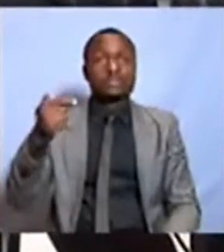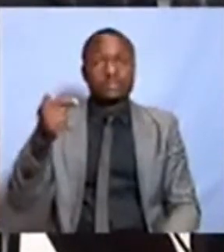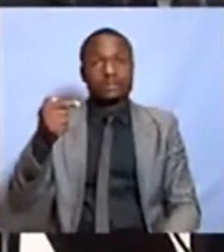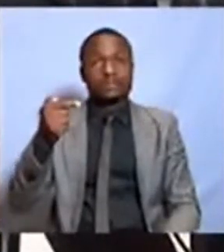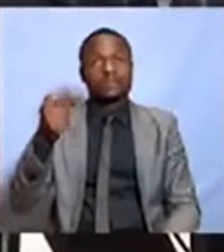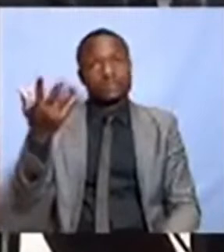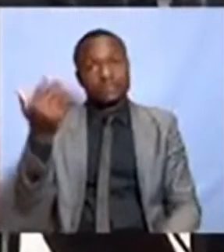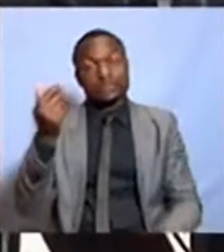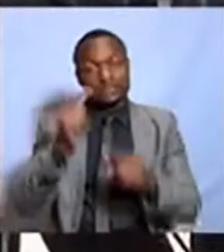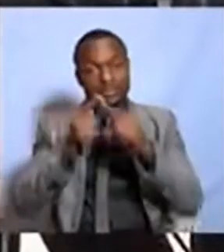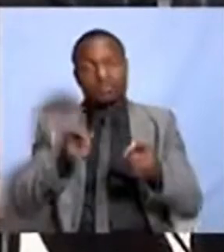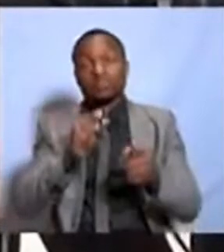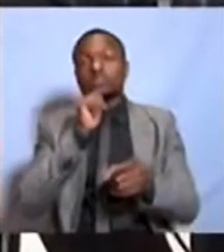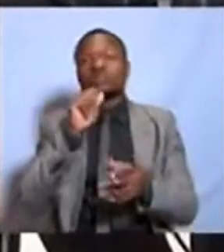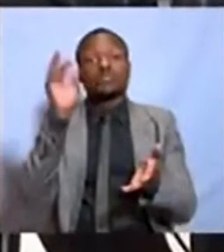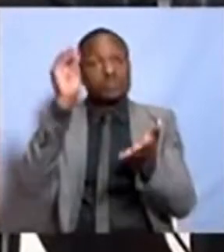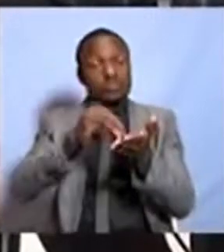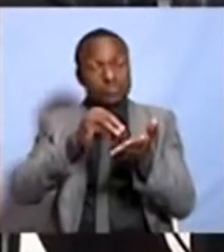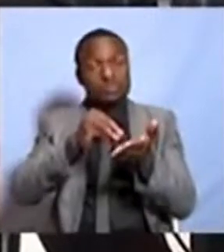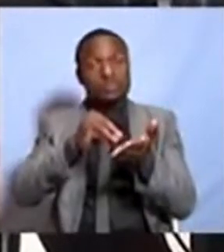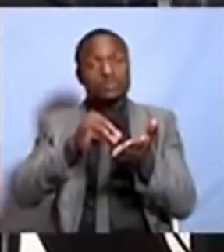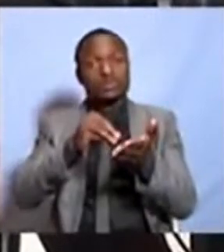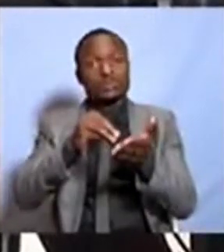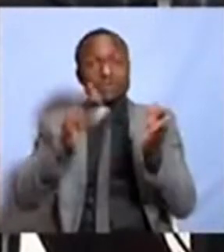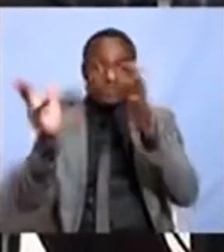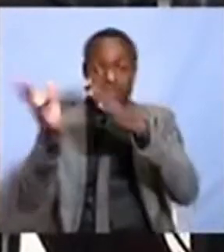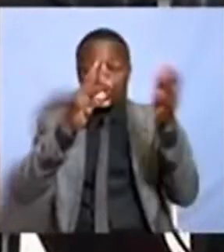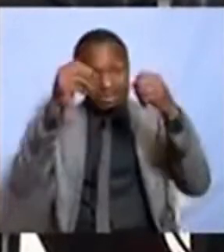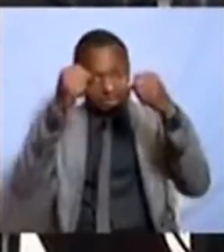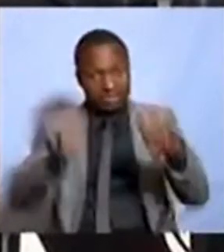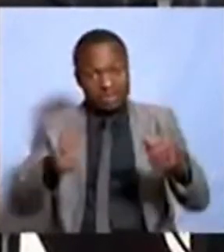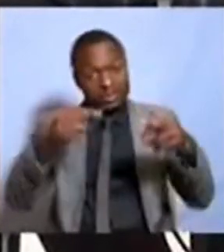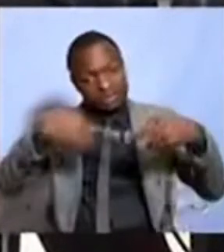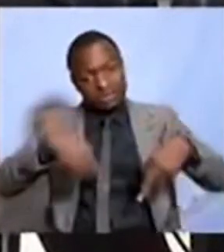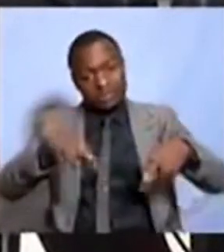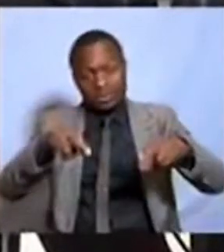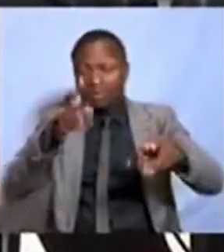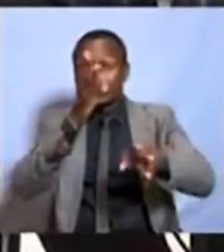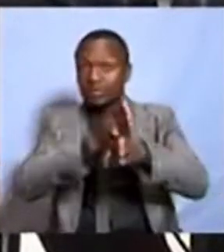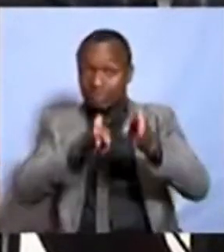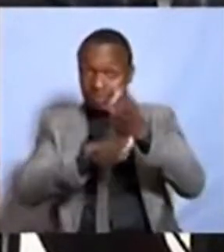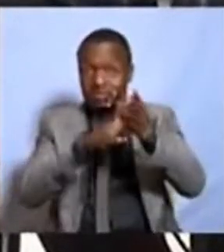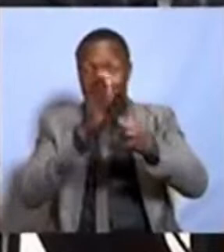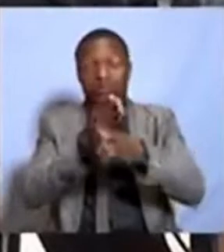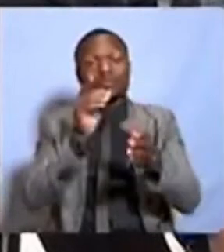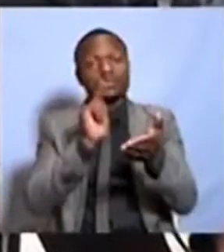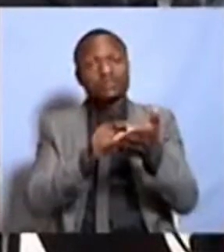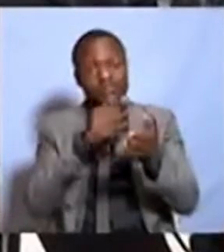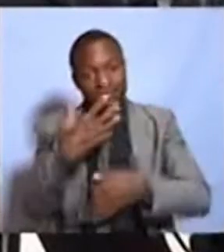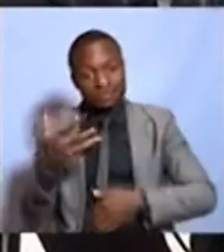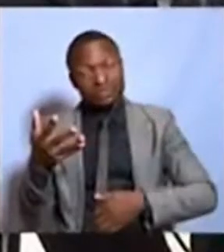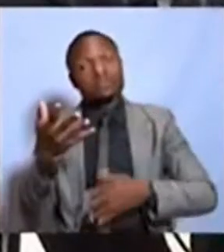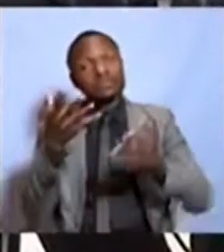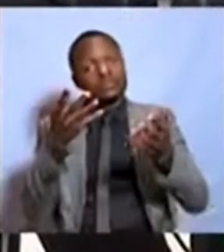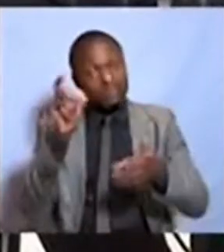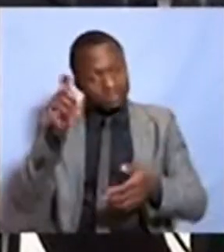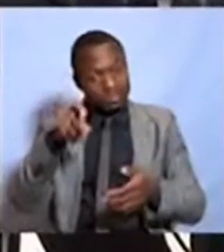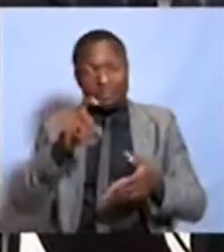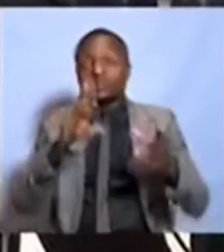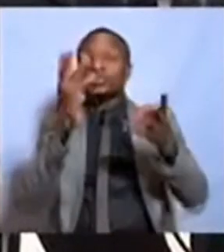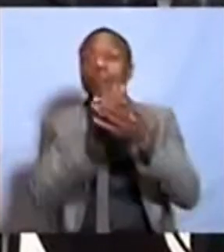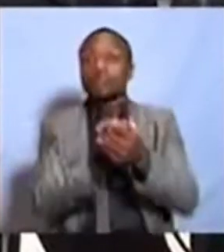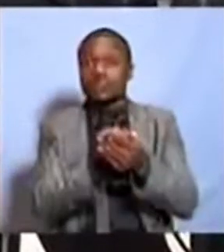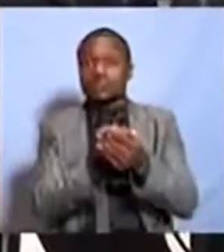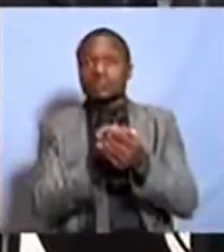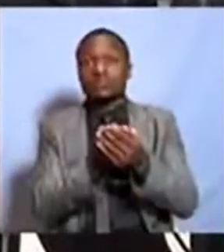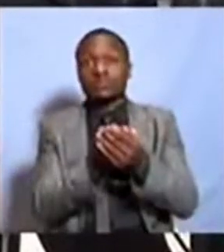not put climate resilience or in the building codes for our roads or for our buildings. So these things are likely to be swept away. And then when they're